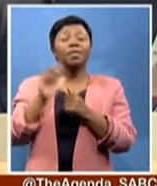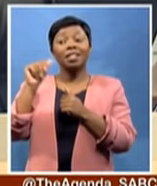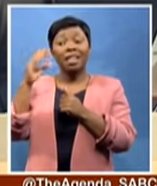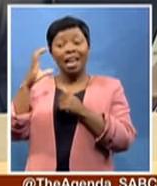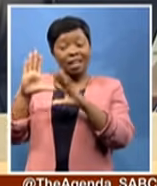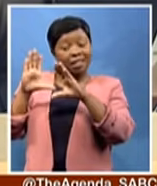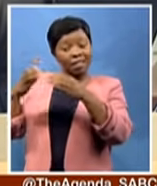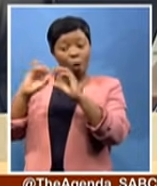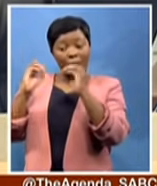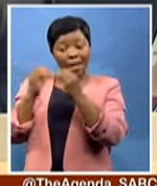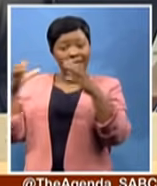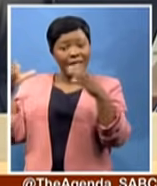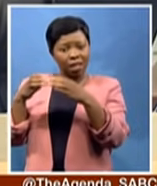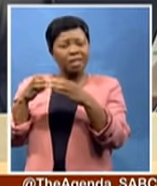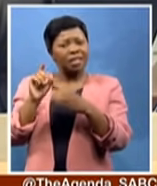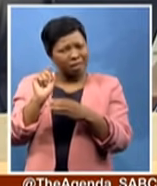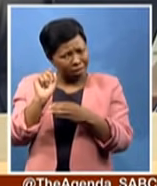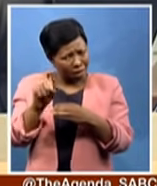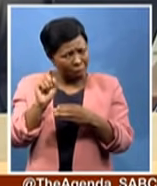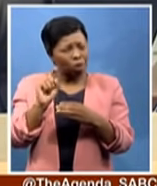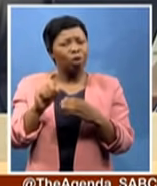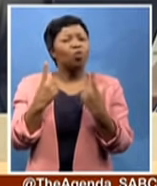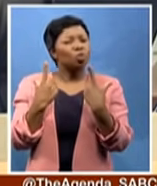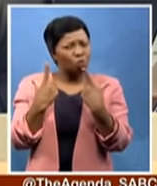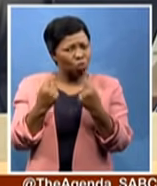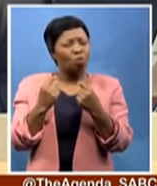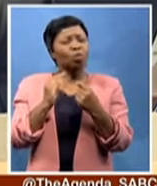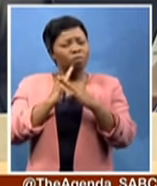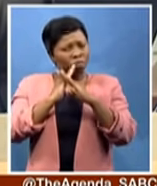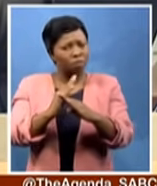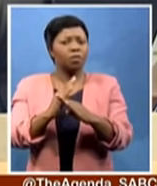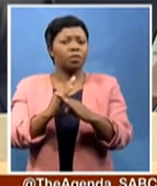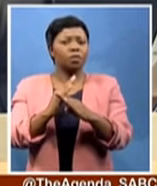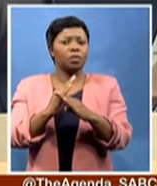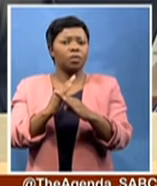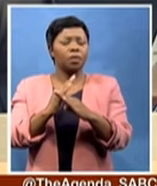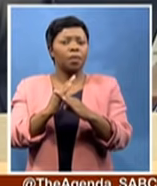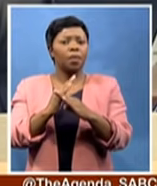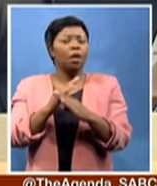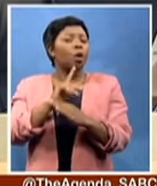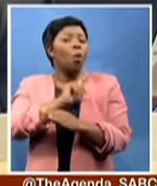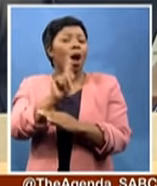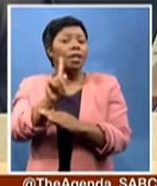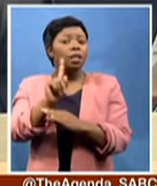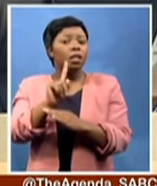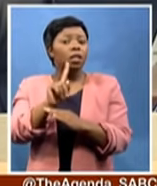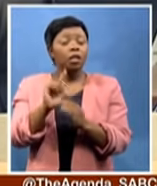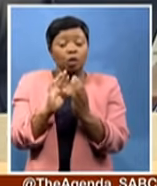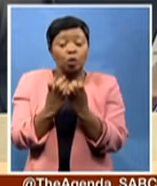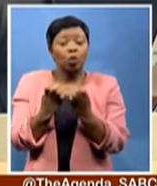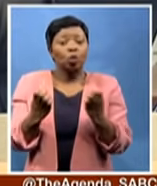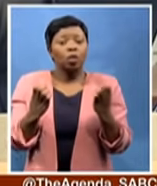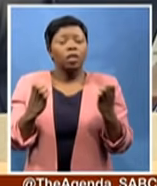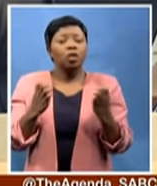of power and the misappropriation of resources that defined the era of state capture.